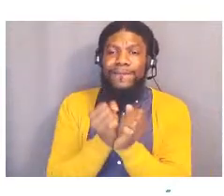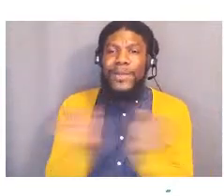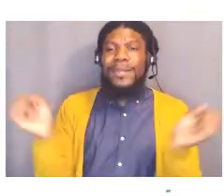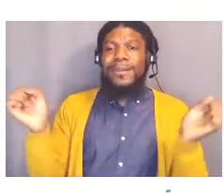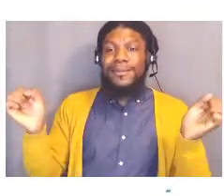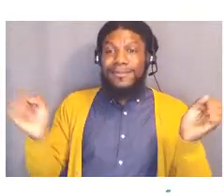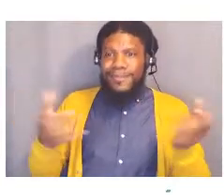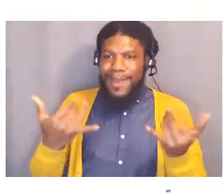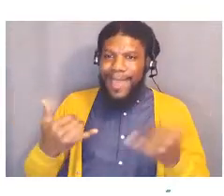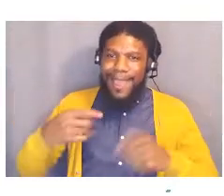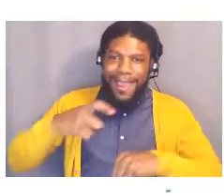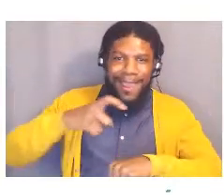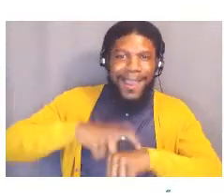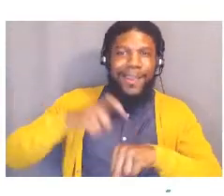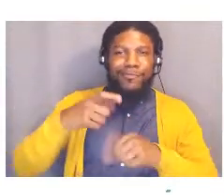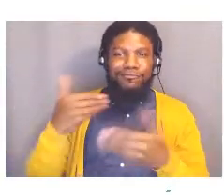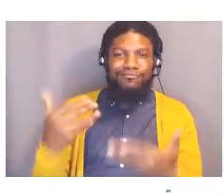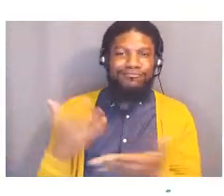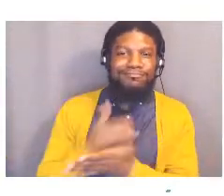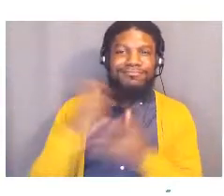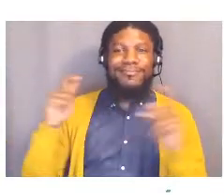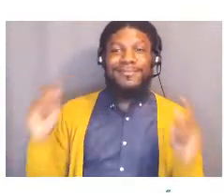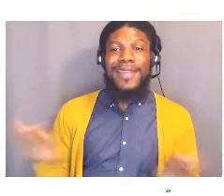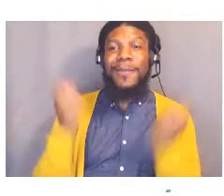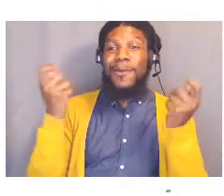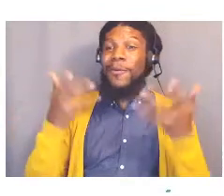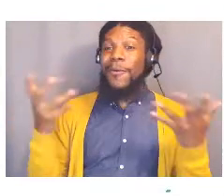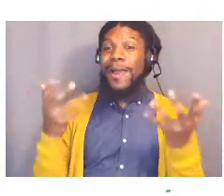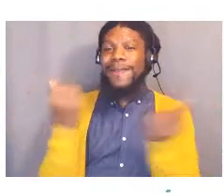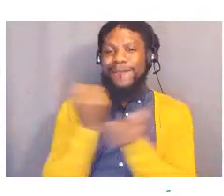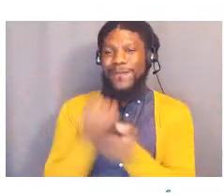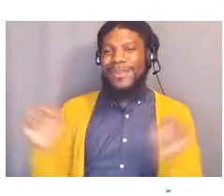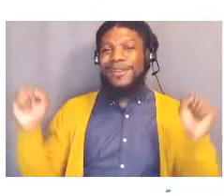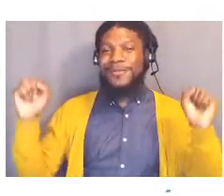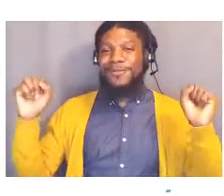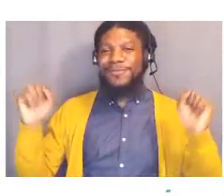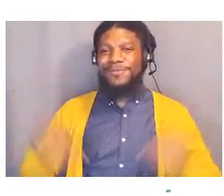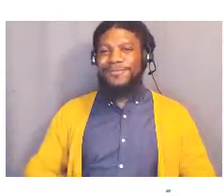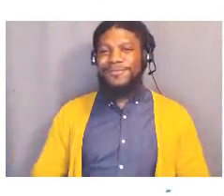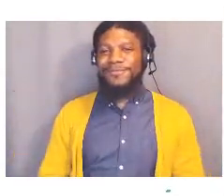It's time to celebrate freedom.